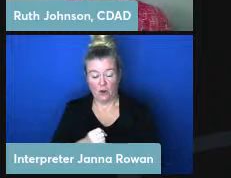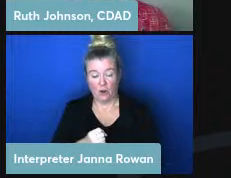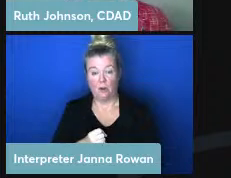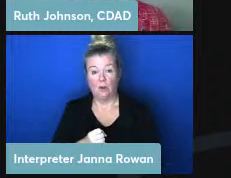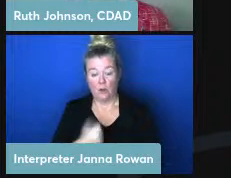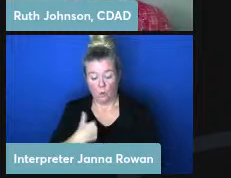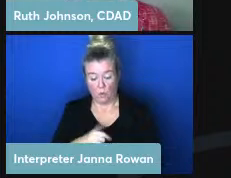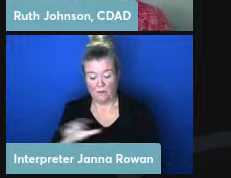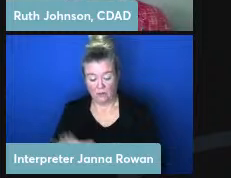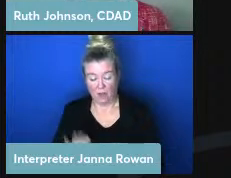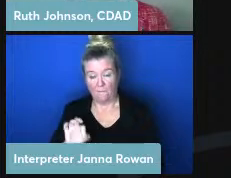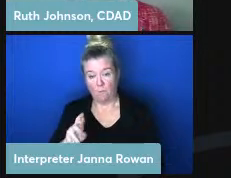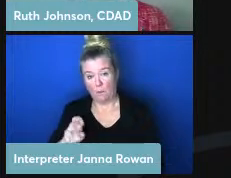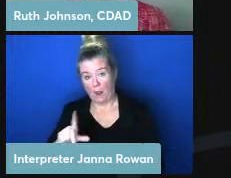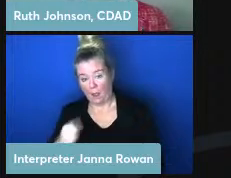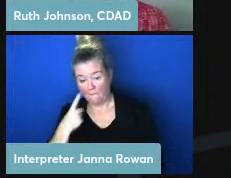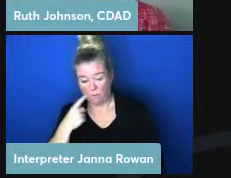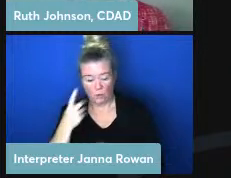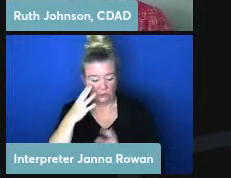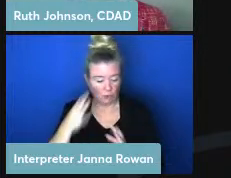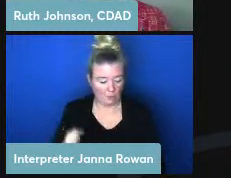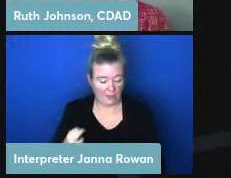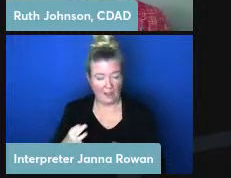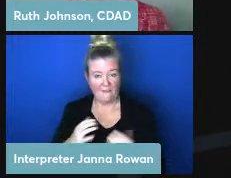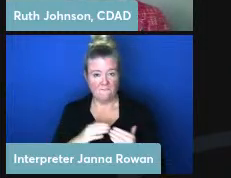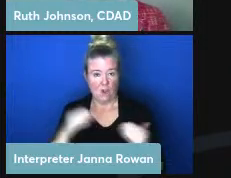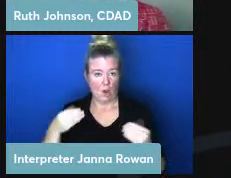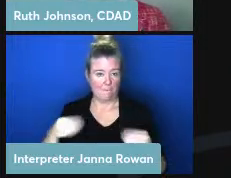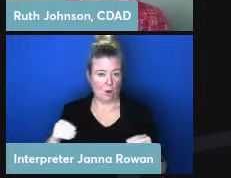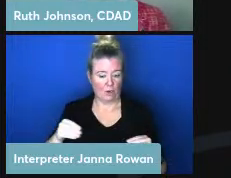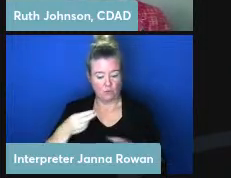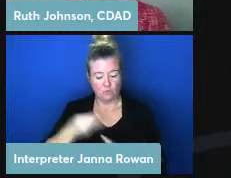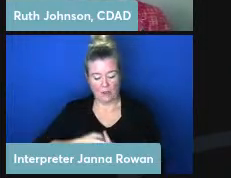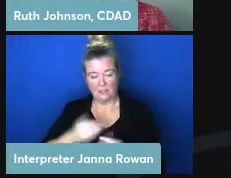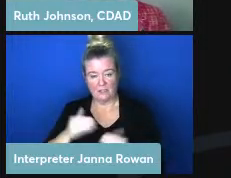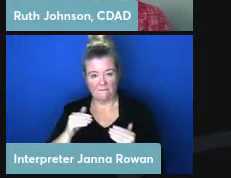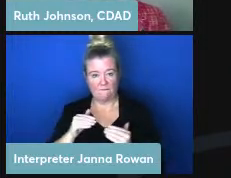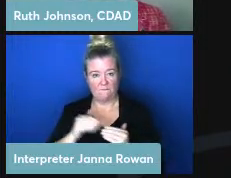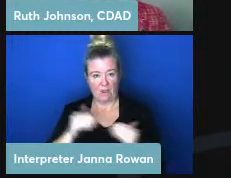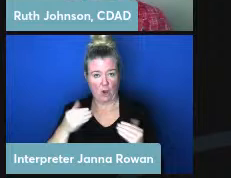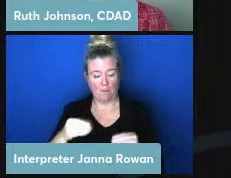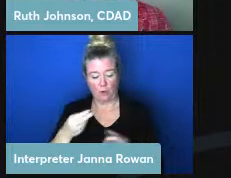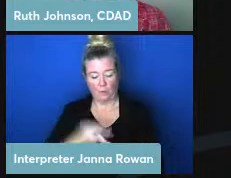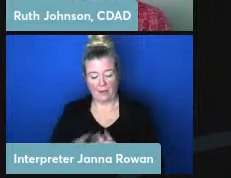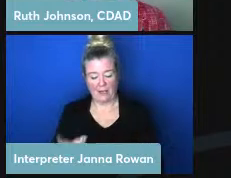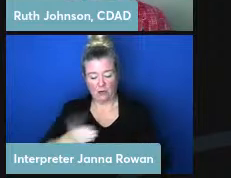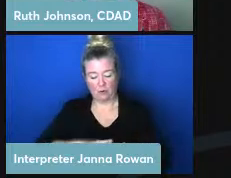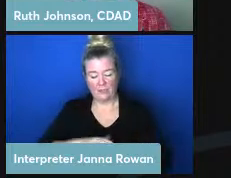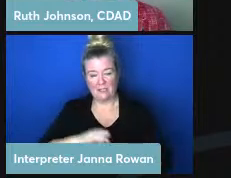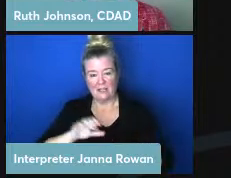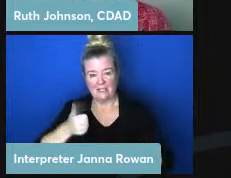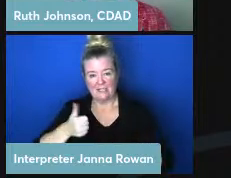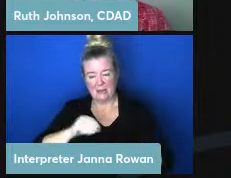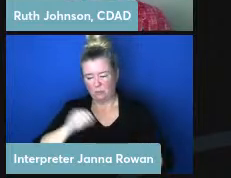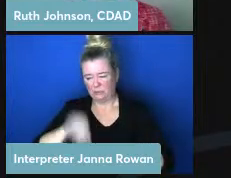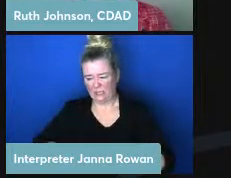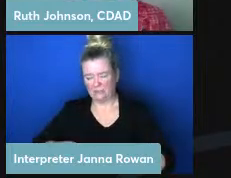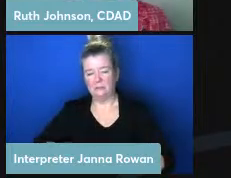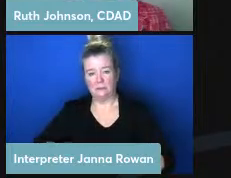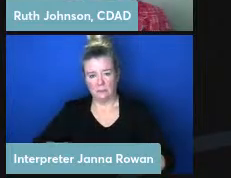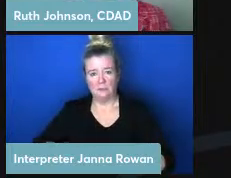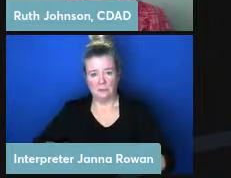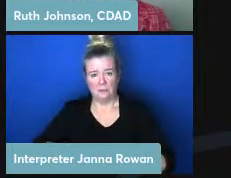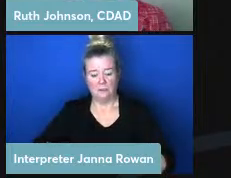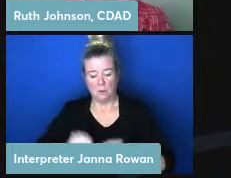redone the formula for determining these fair market rents. And so the fair market rents have increased about 10%, really at least 10% and more in